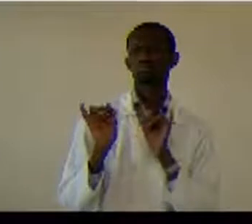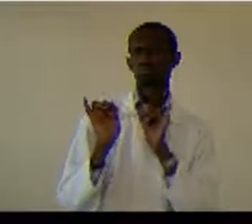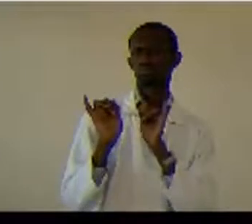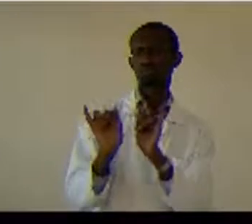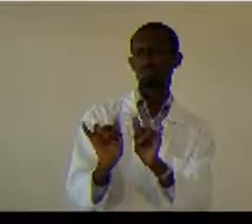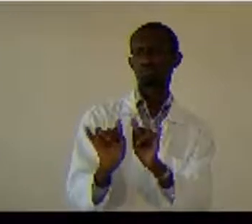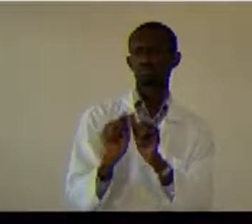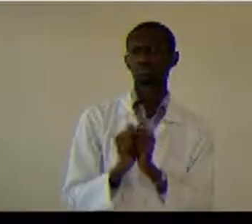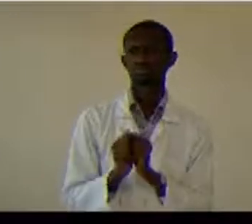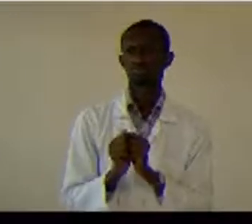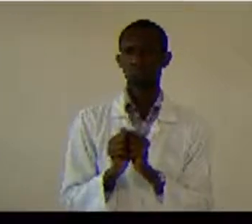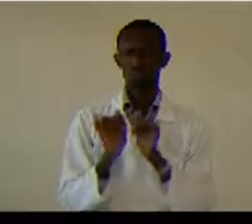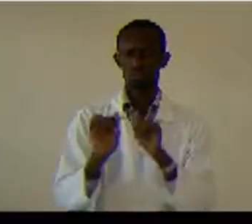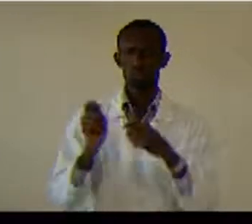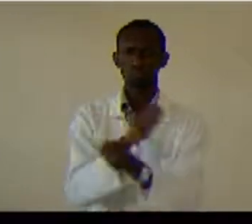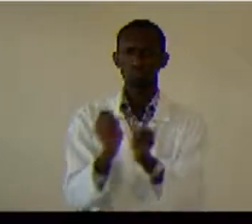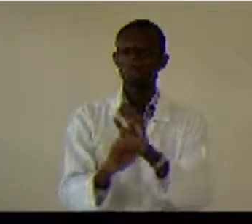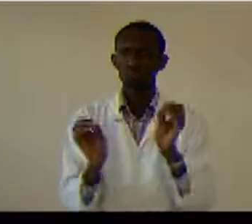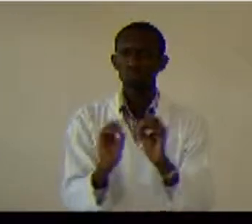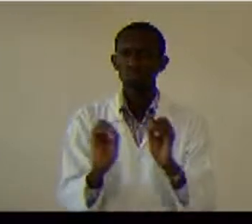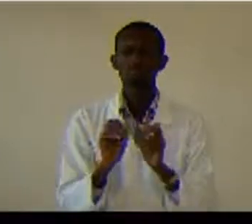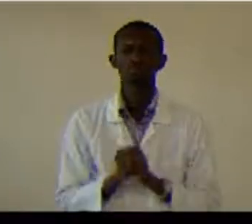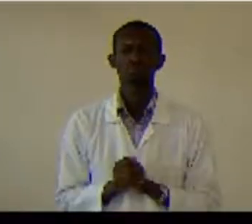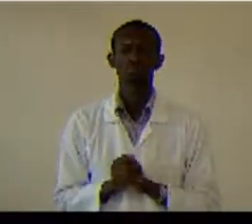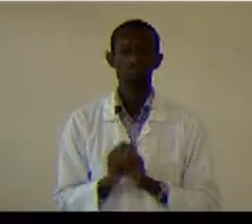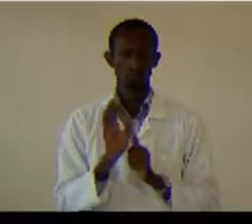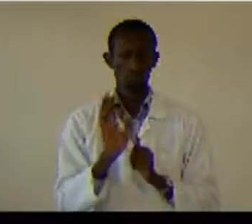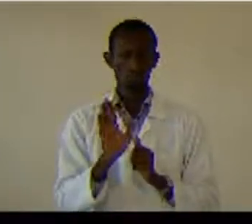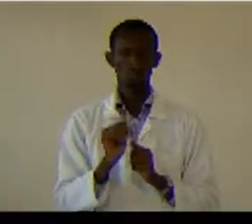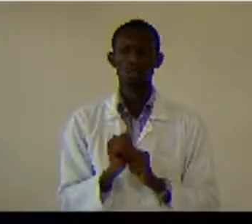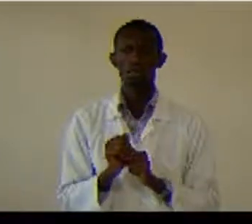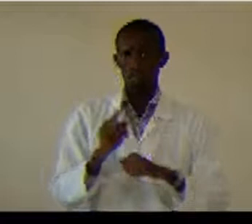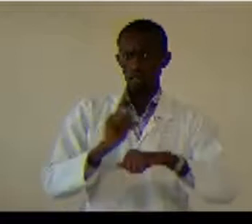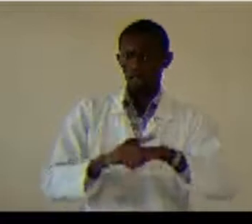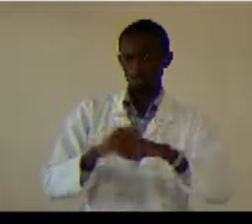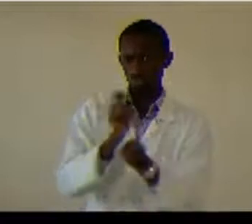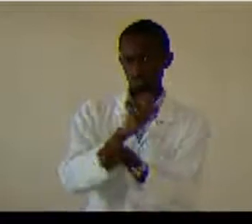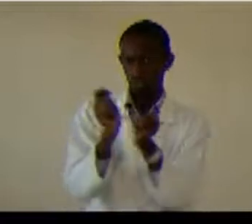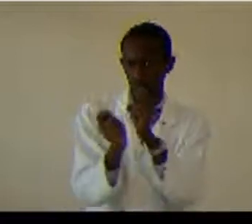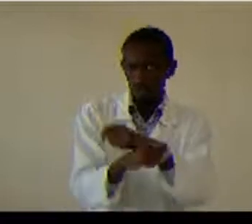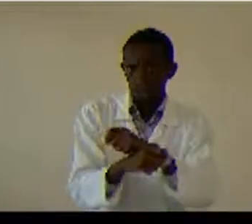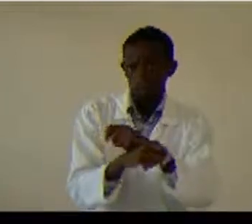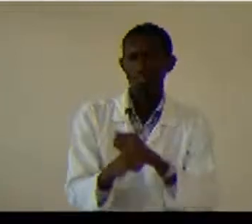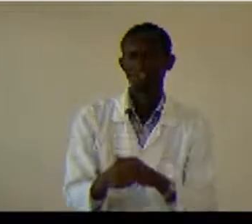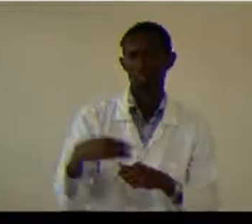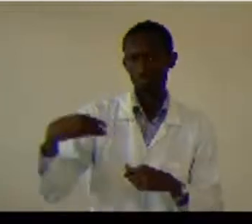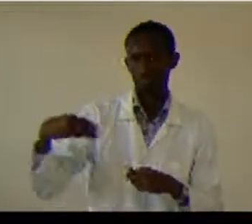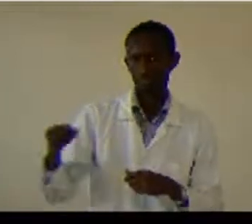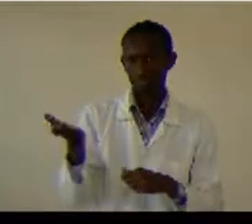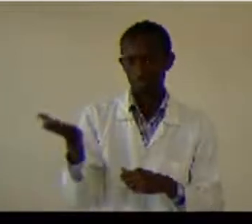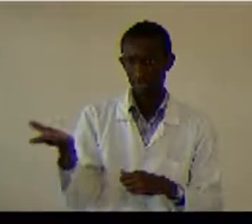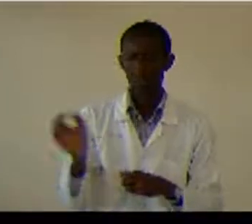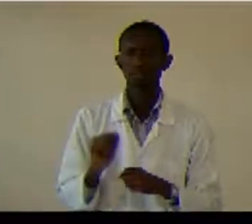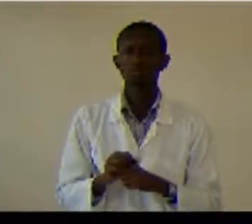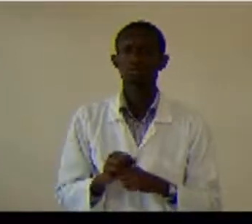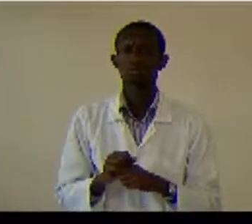something small so you may be able to remember. During change of state, if you remember, we performed some experiments